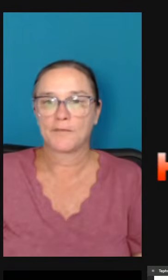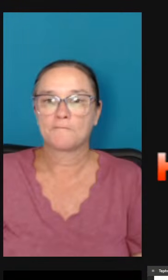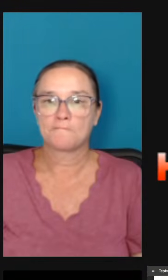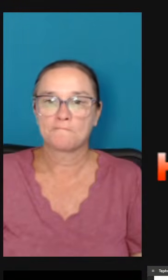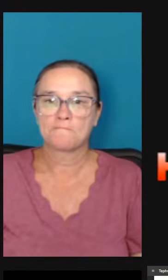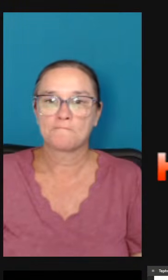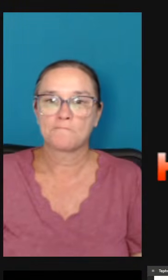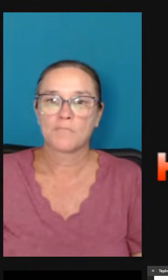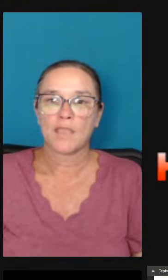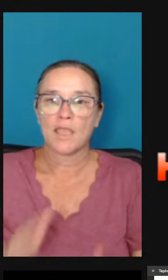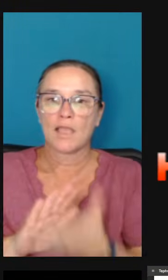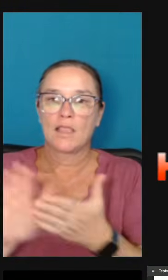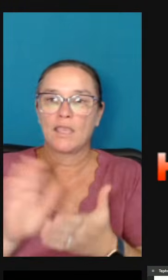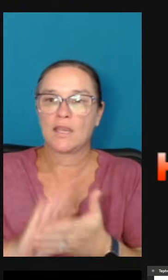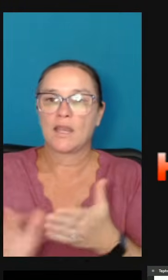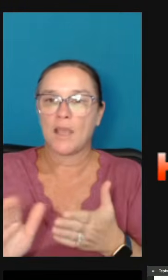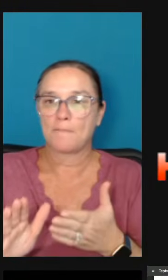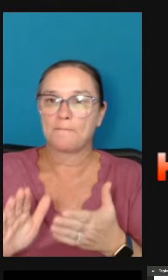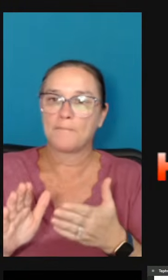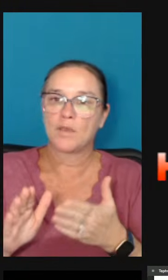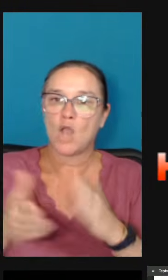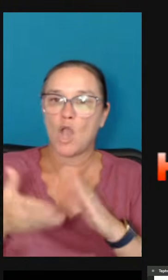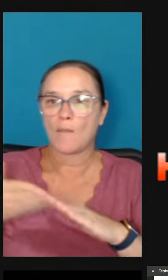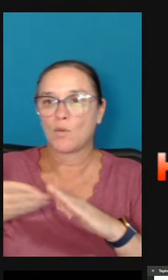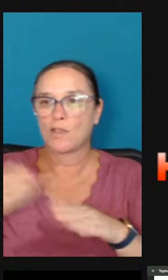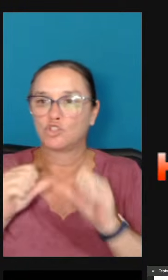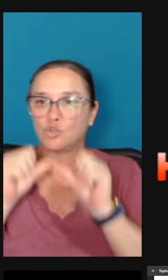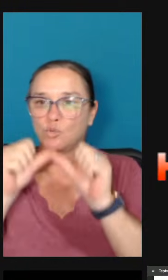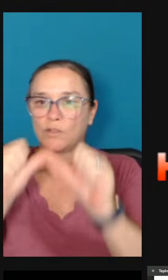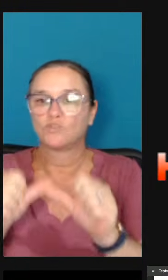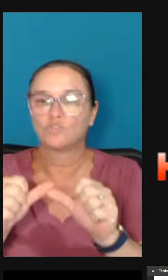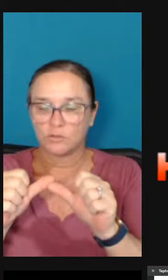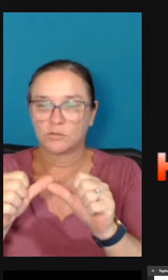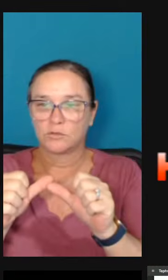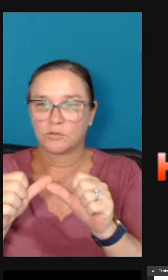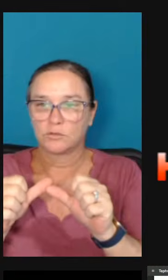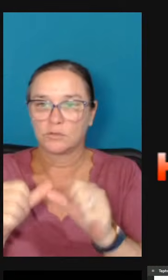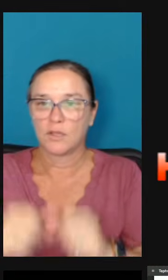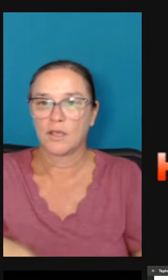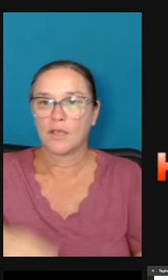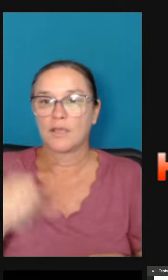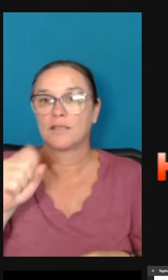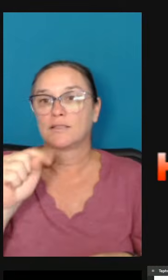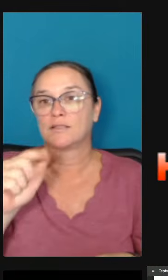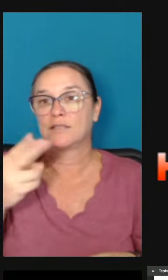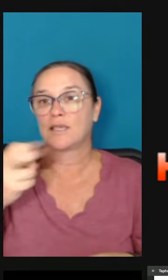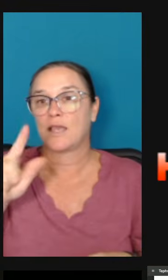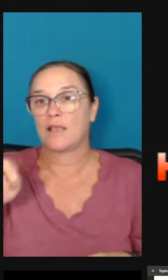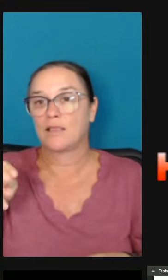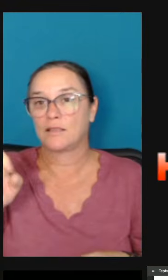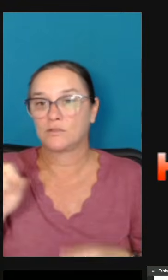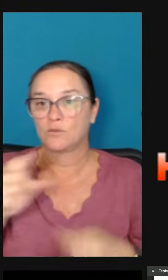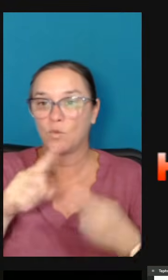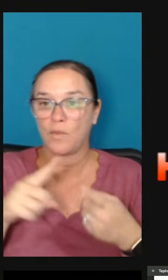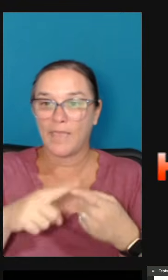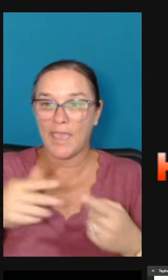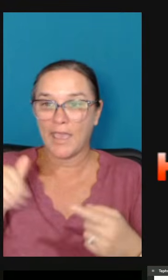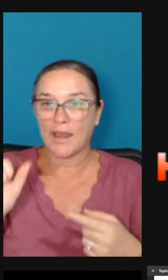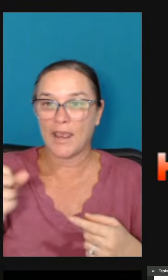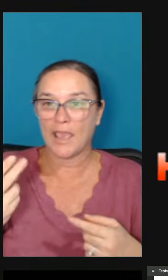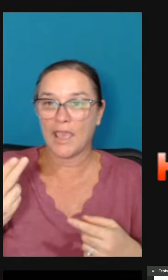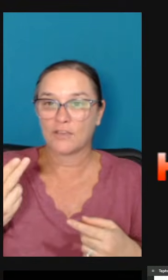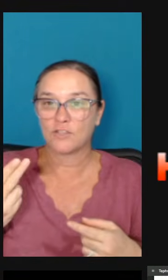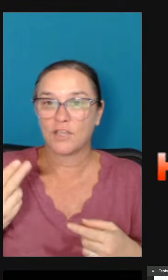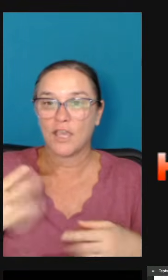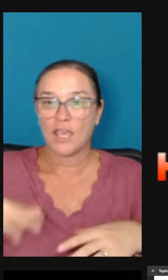cleanup operation duration in days. In St. Helens, where they had finer ash, even with a very small amount of it, it